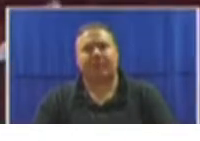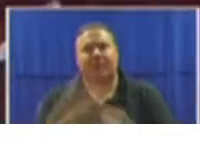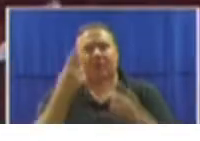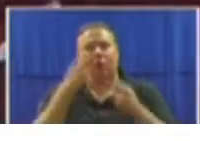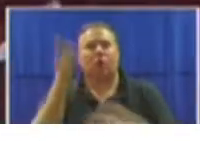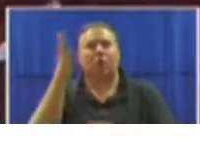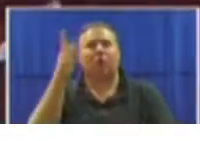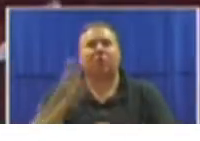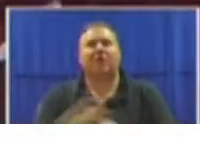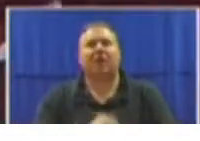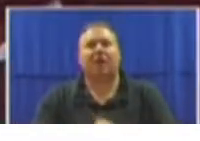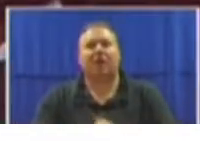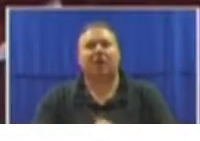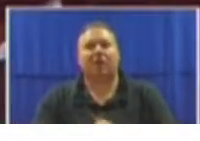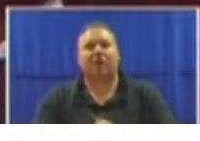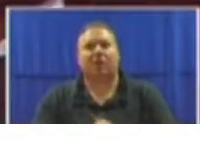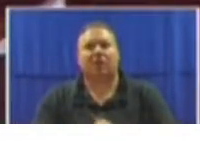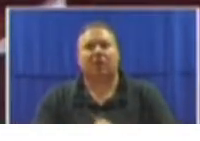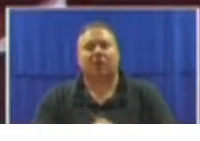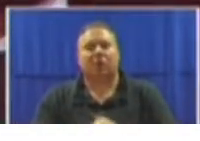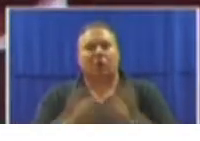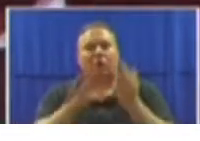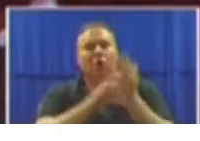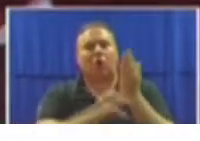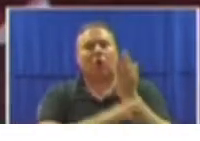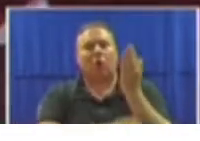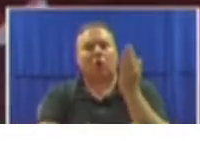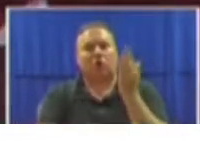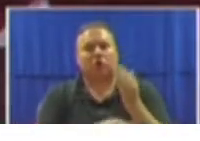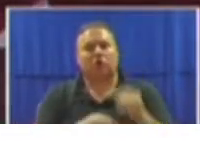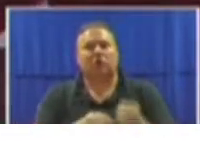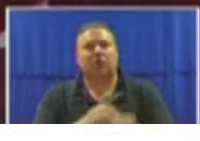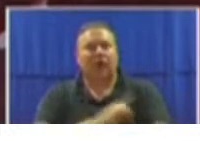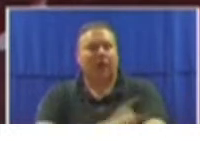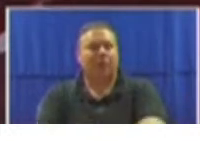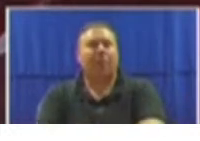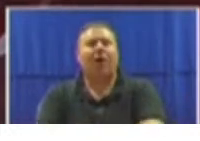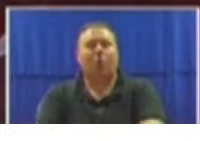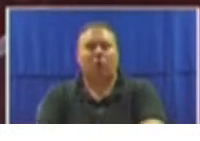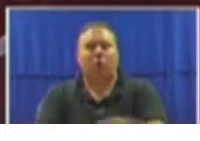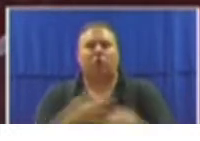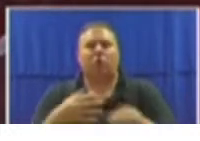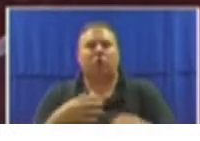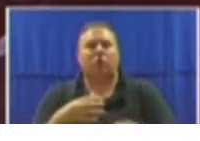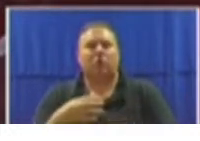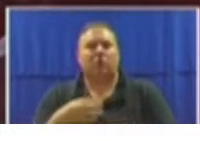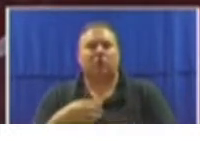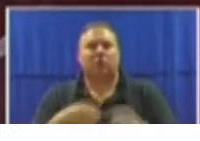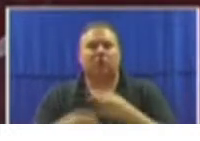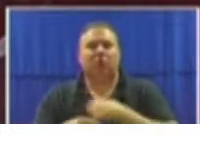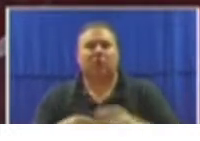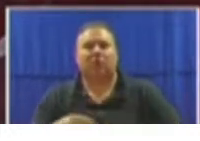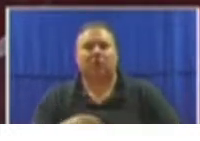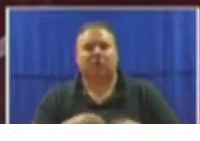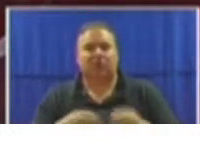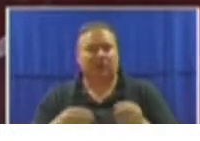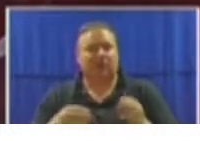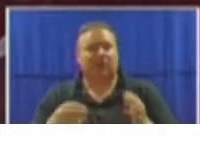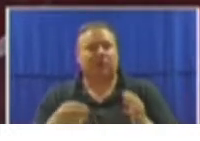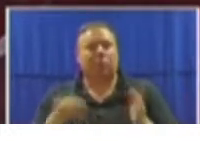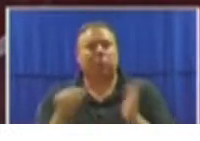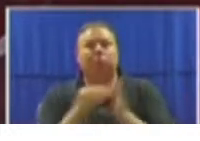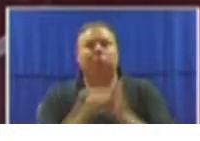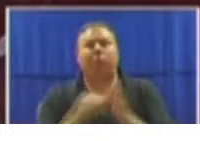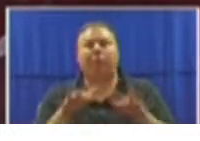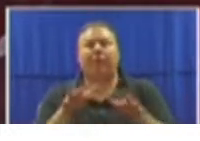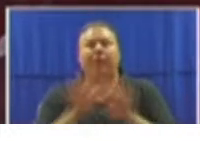Speaker, the Constitution empowers the President to appoint and disappoint members of the Cabinet. From time to time,